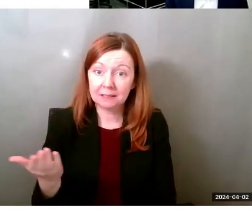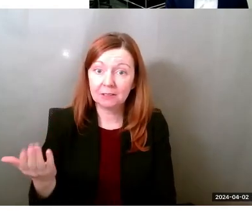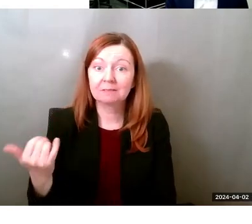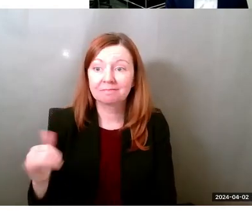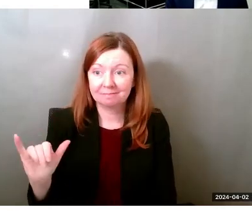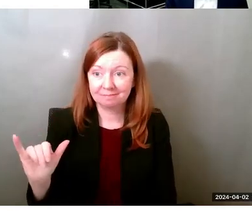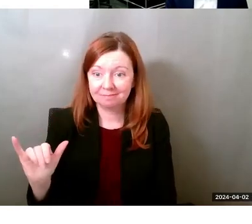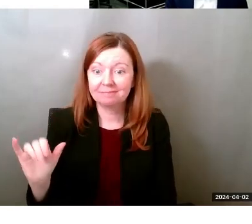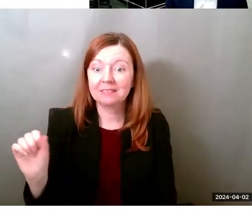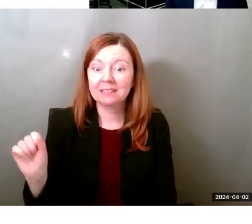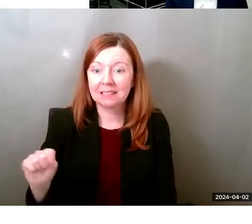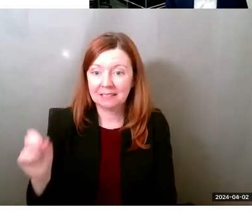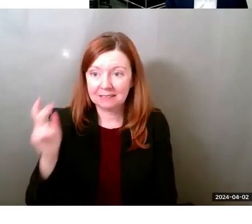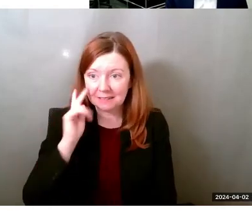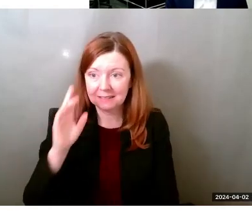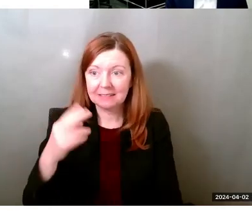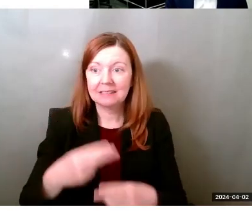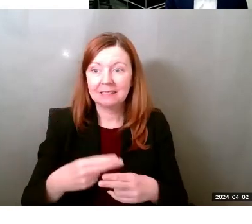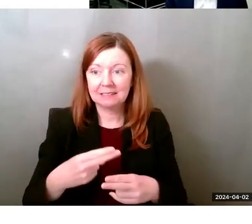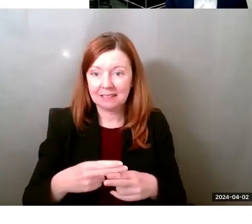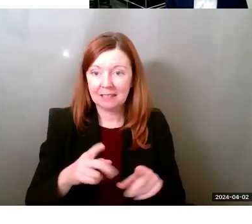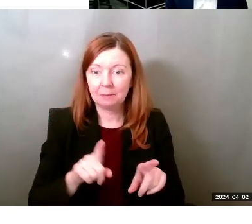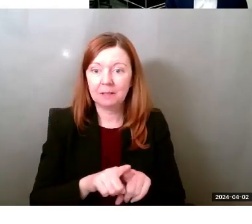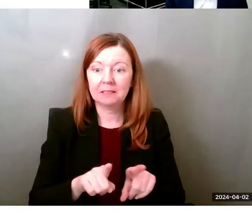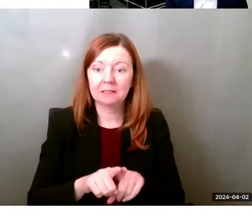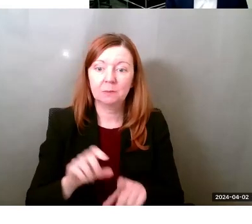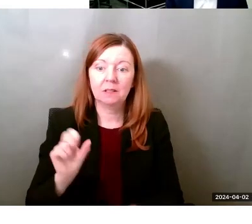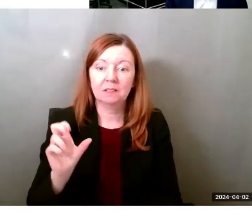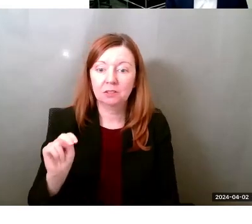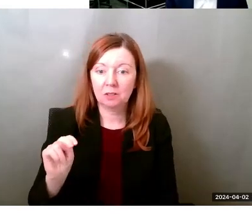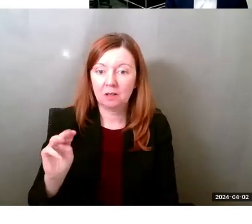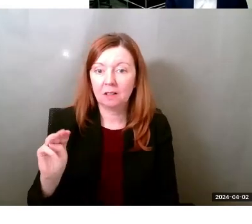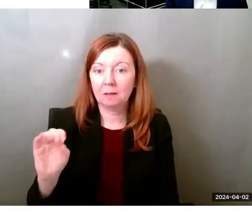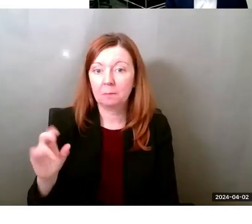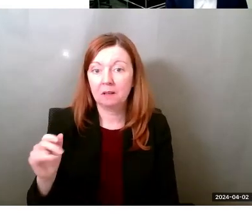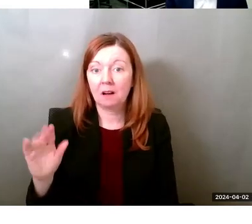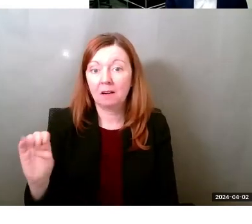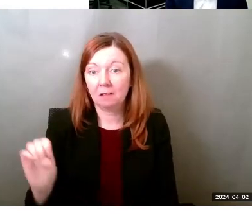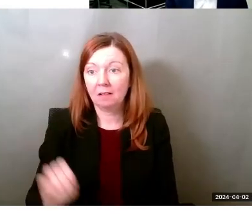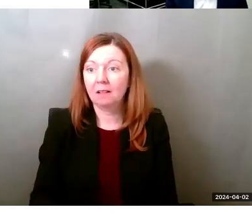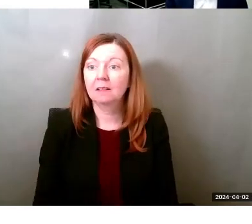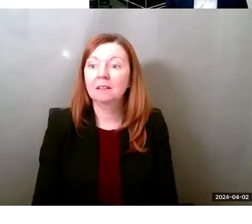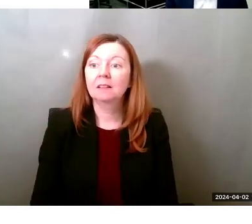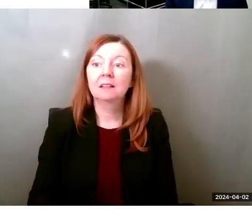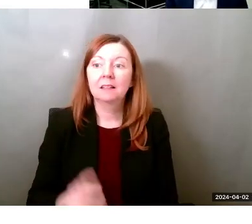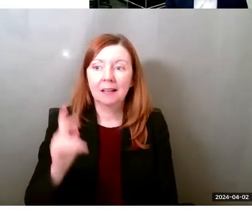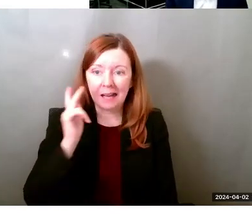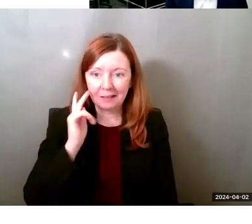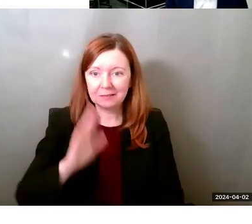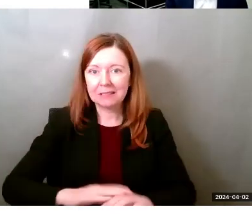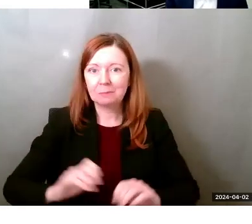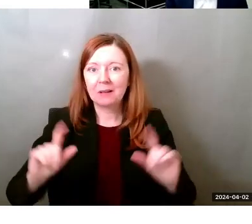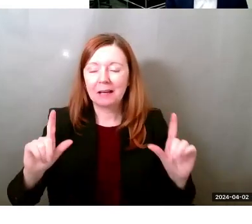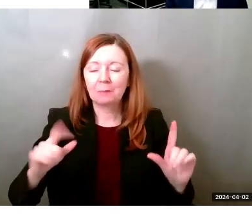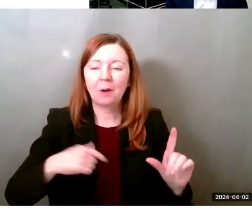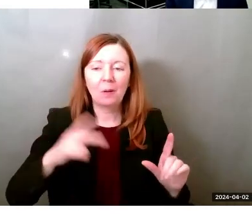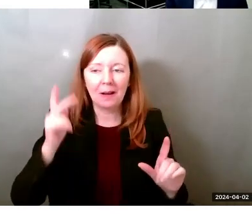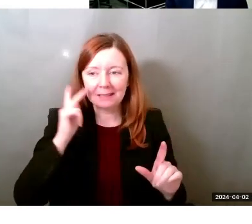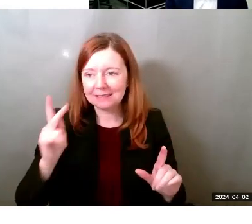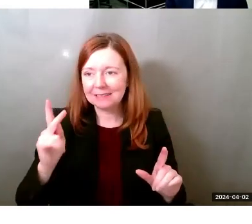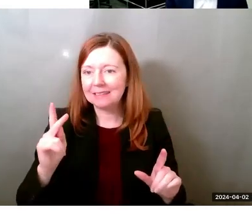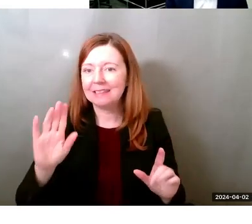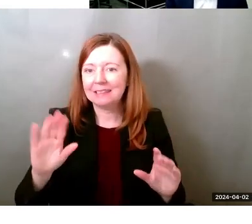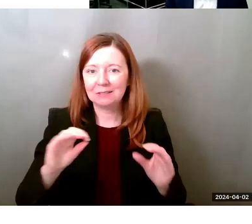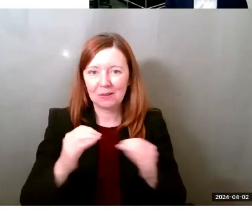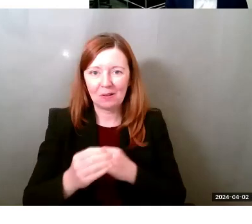Yes, he is. I do see his name as well as Sean McGonigal. Okay. And I have seen him on camera. Oh, I do see his office.